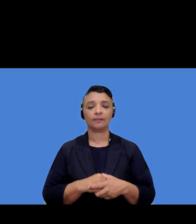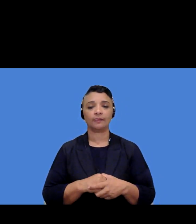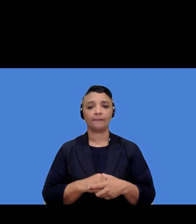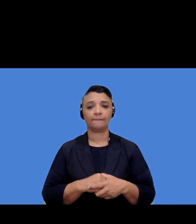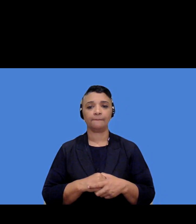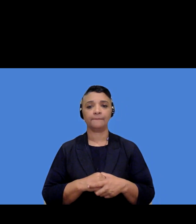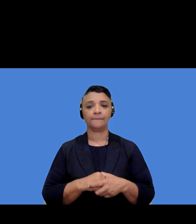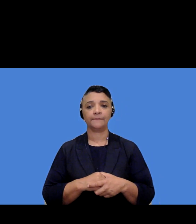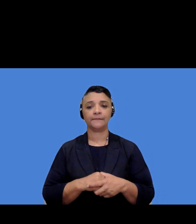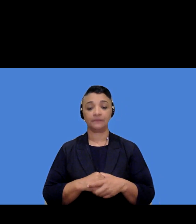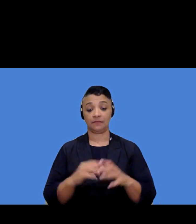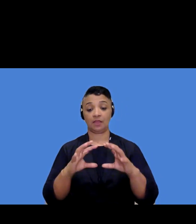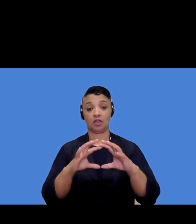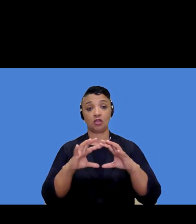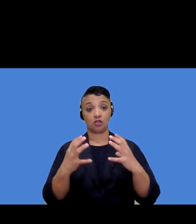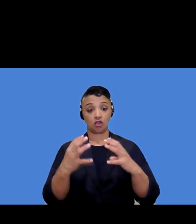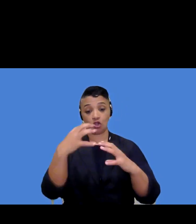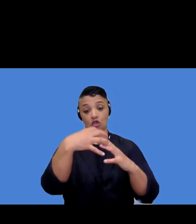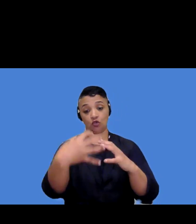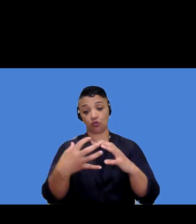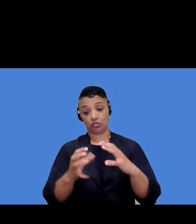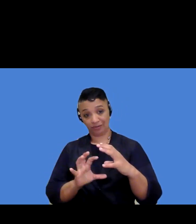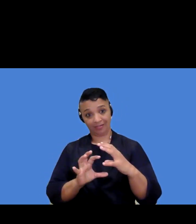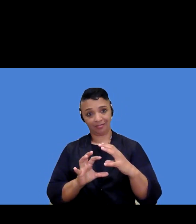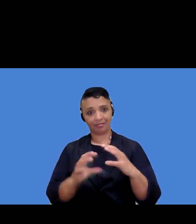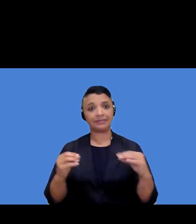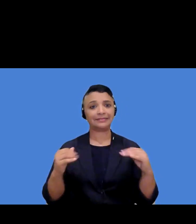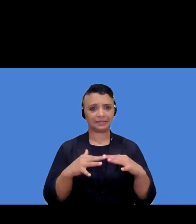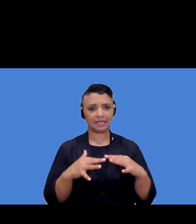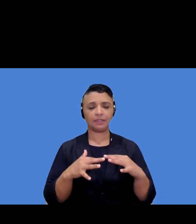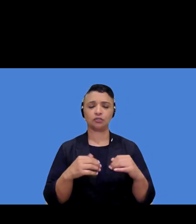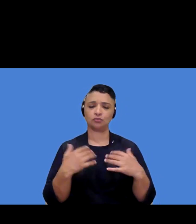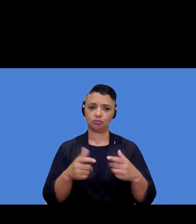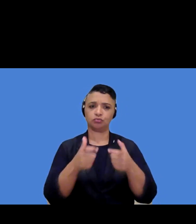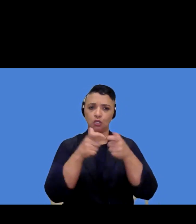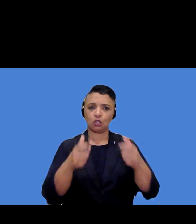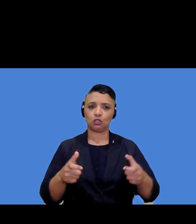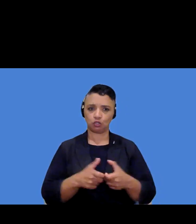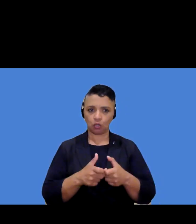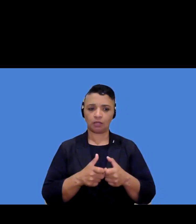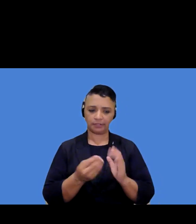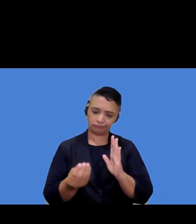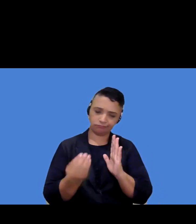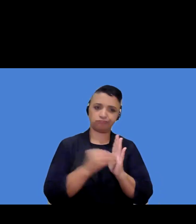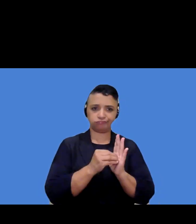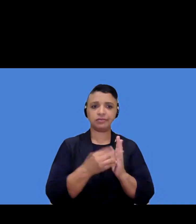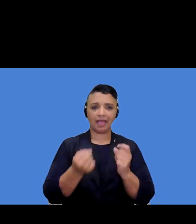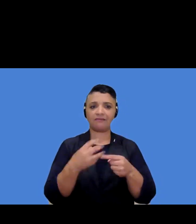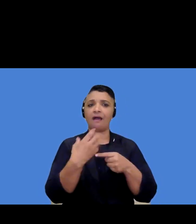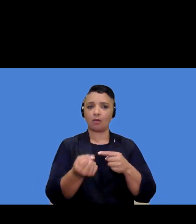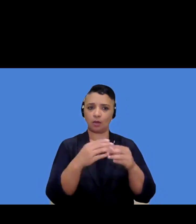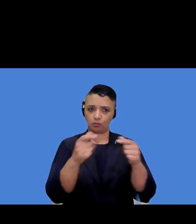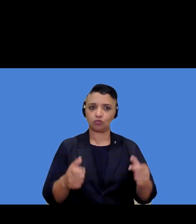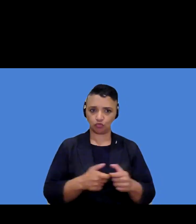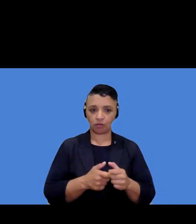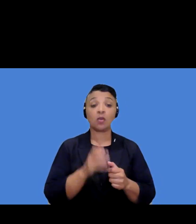an outcome document a very strong call to action that we're finalizing and will soon be able online.